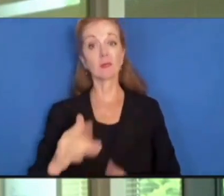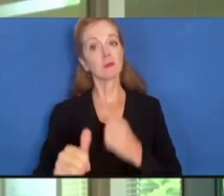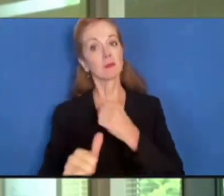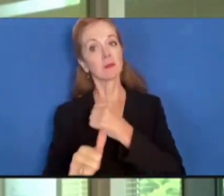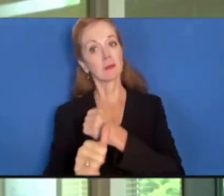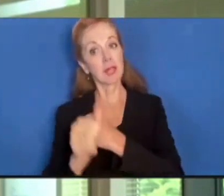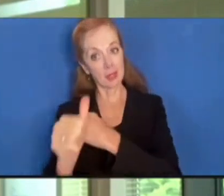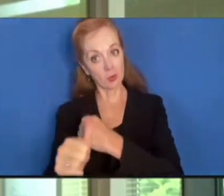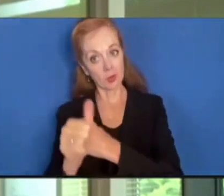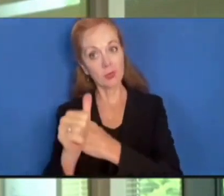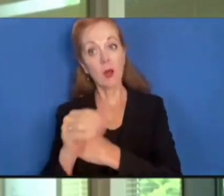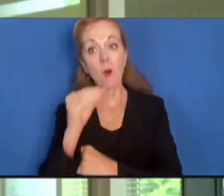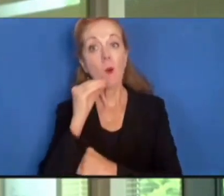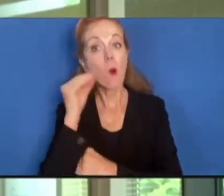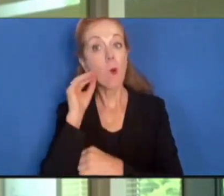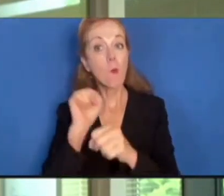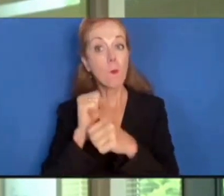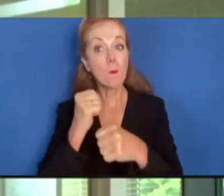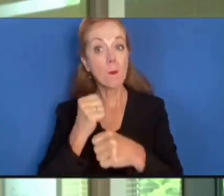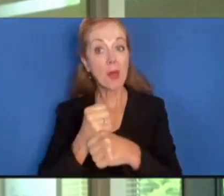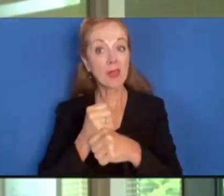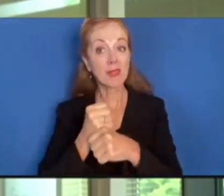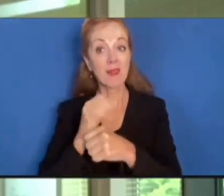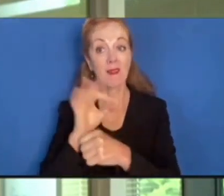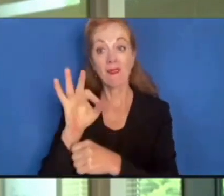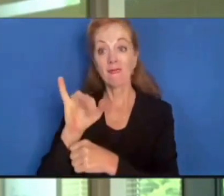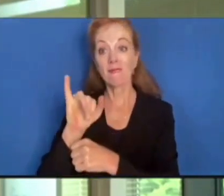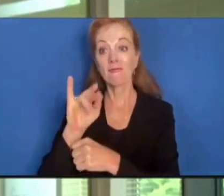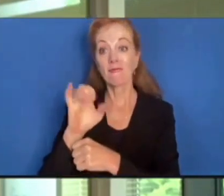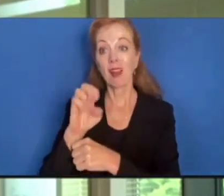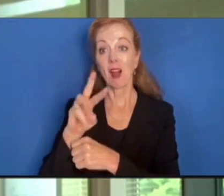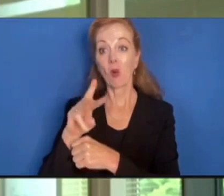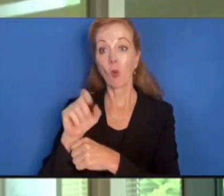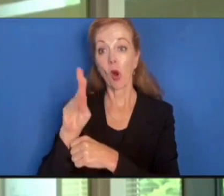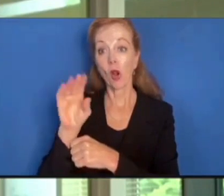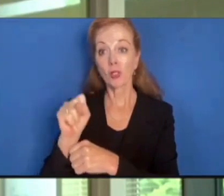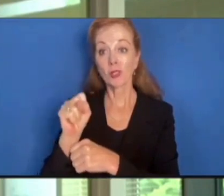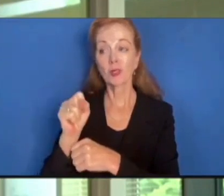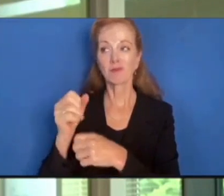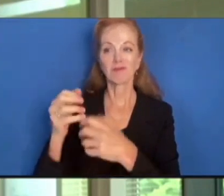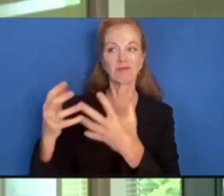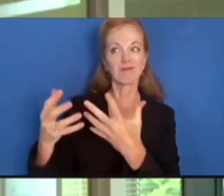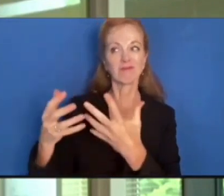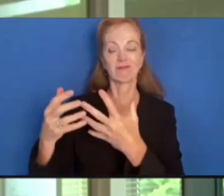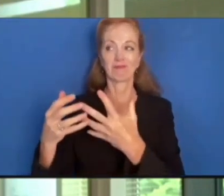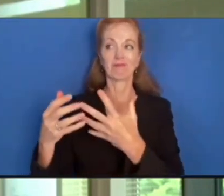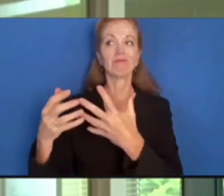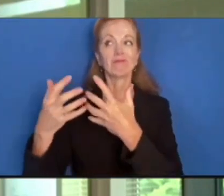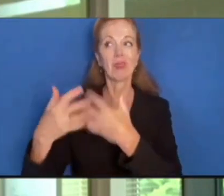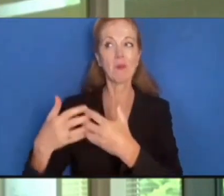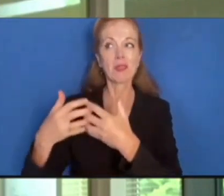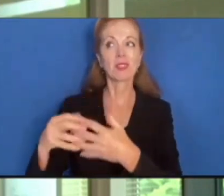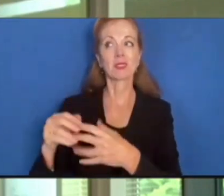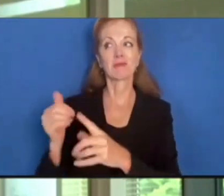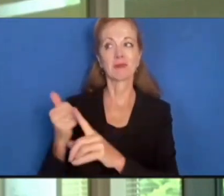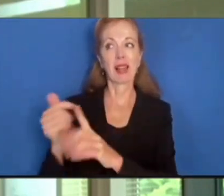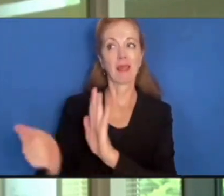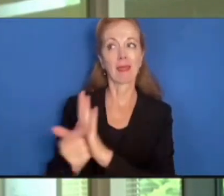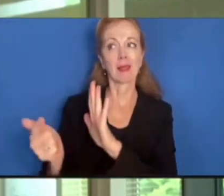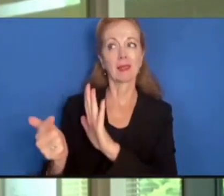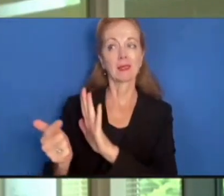So we encourage you, if you know of anyone that's using, manufacturing, or has possession of illegal, homemade,